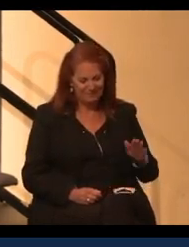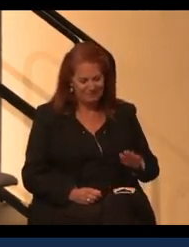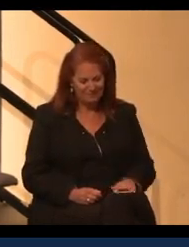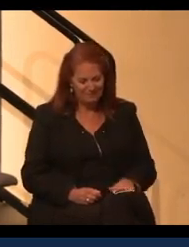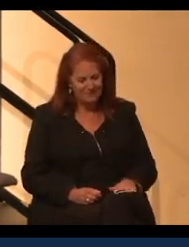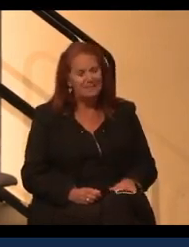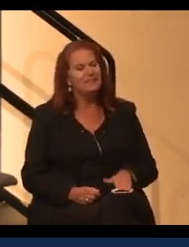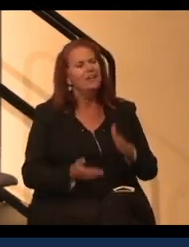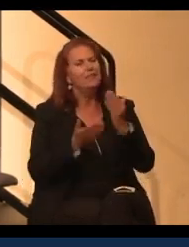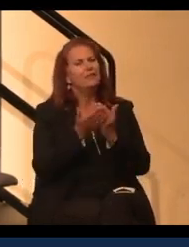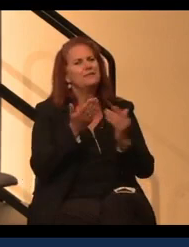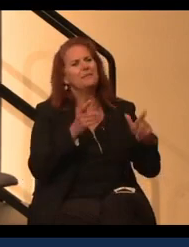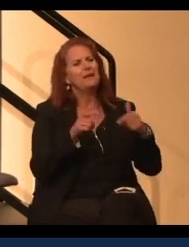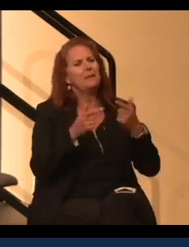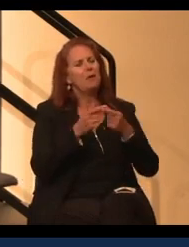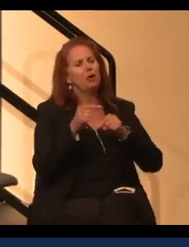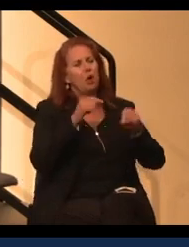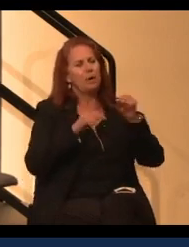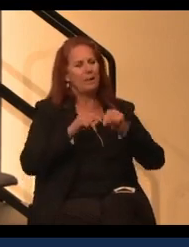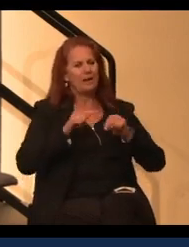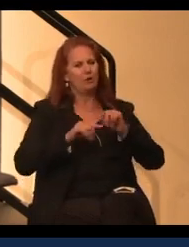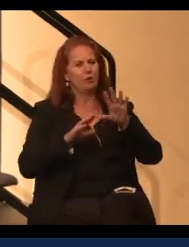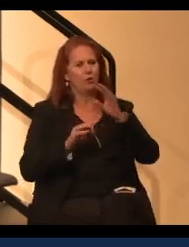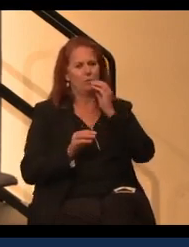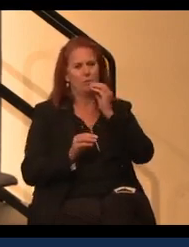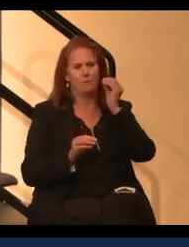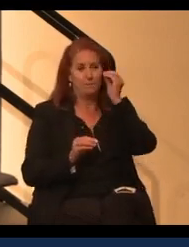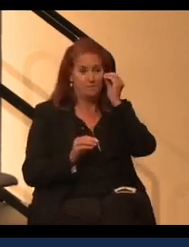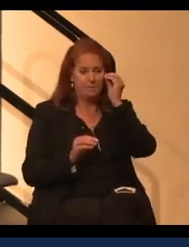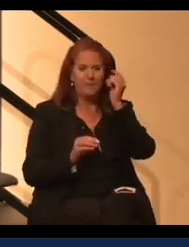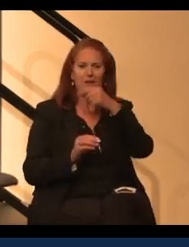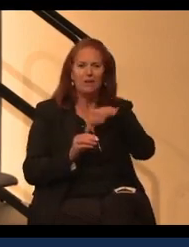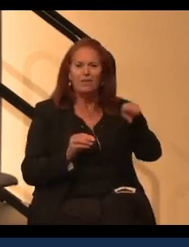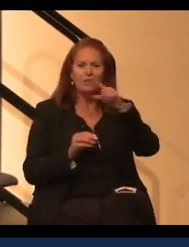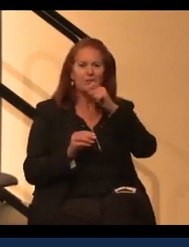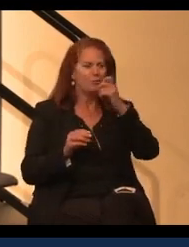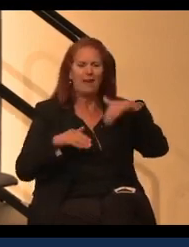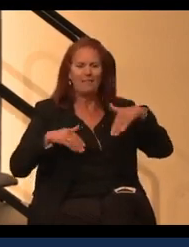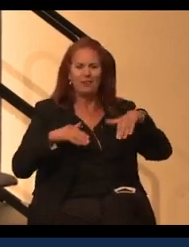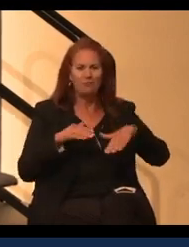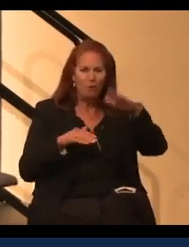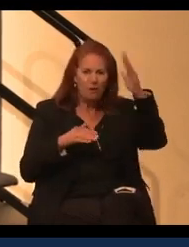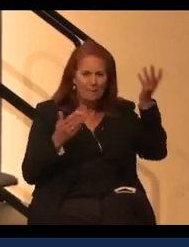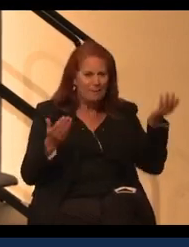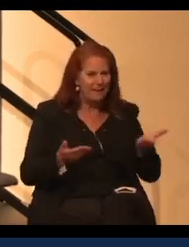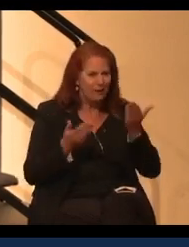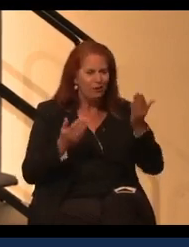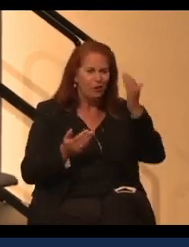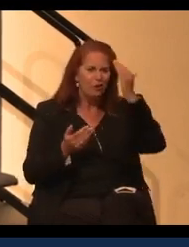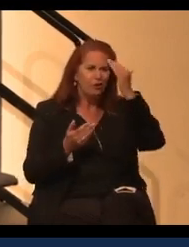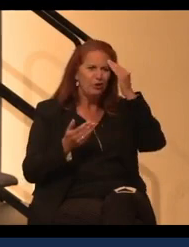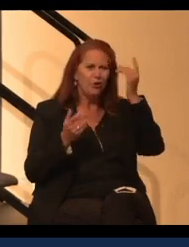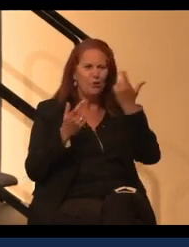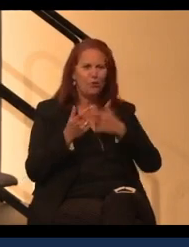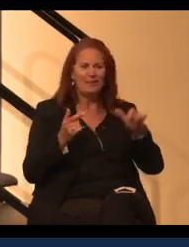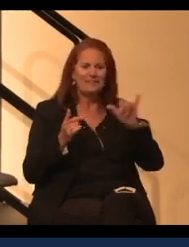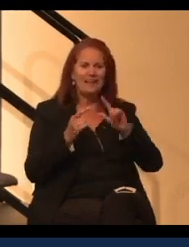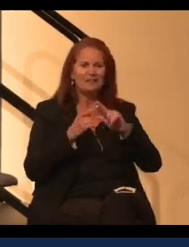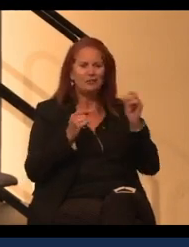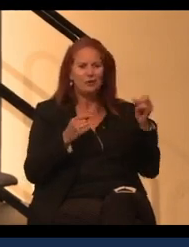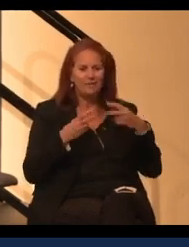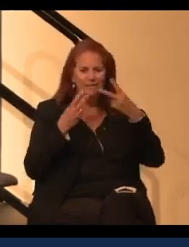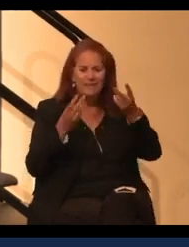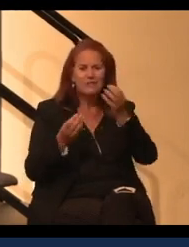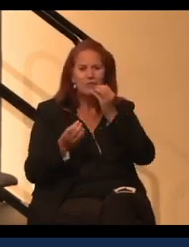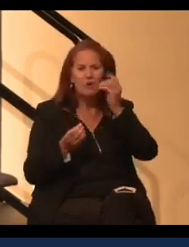So there's something about going back to your home, and for those of you who haven't grown up here, and maybe you know what it's like to go visit your